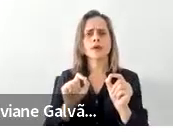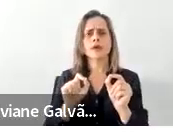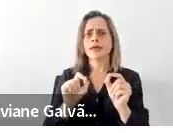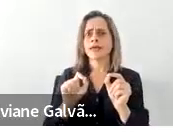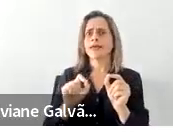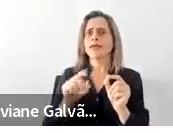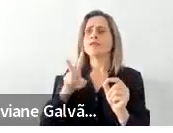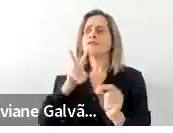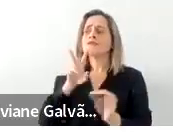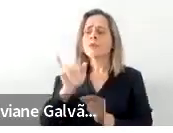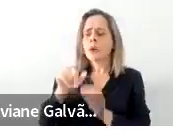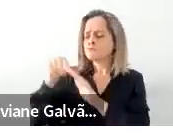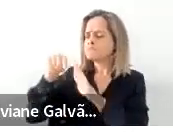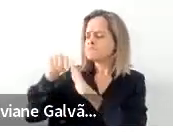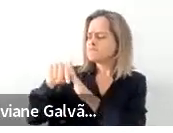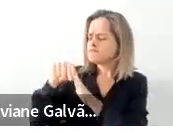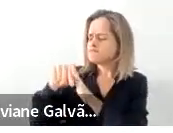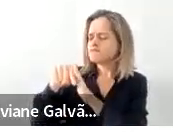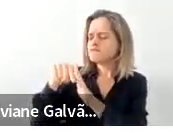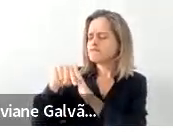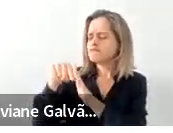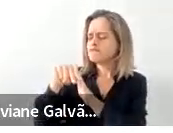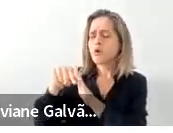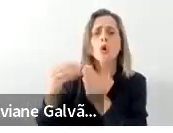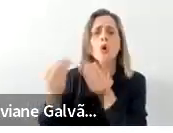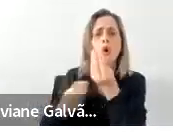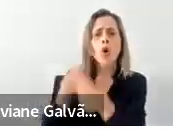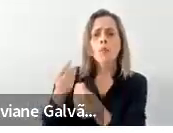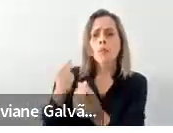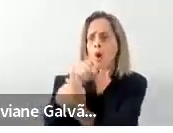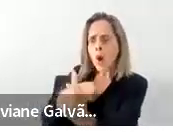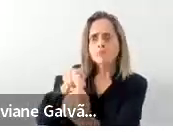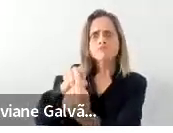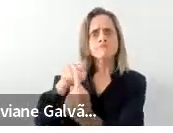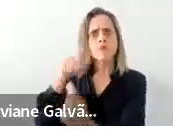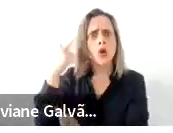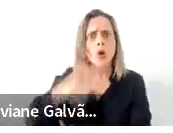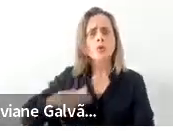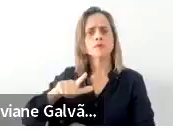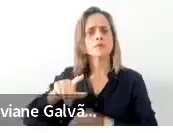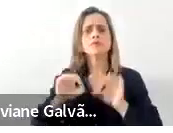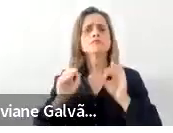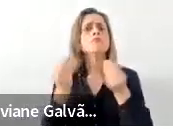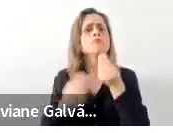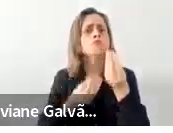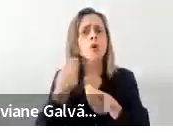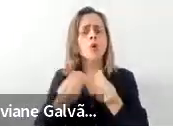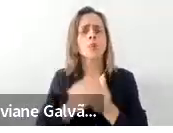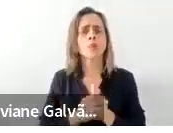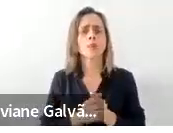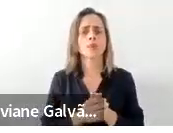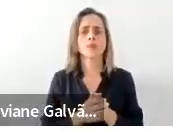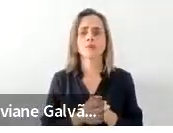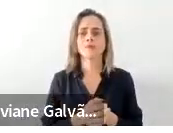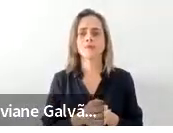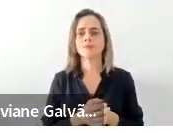goal was realistic or realizable in psychology at